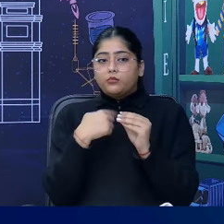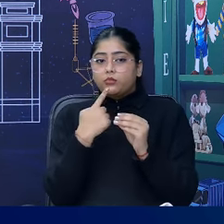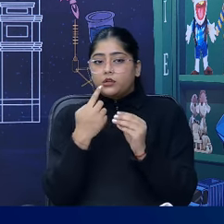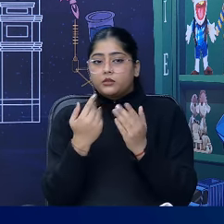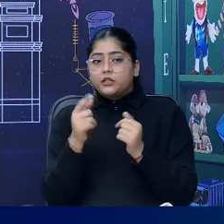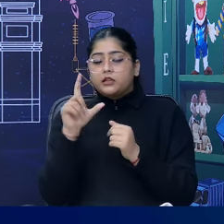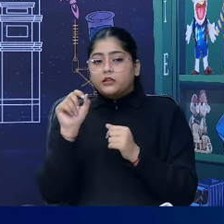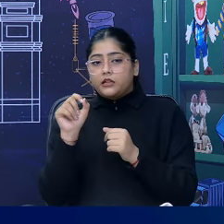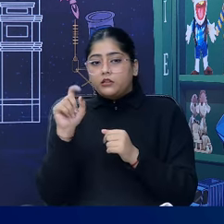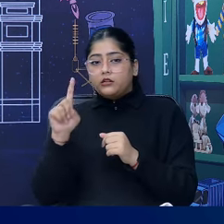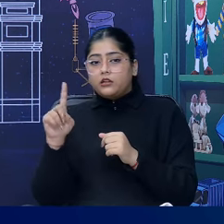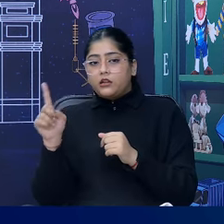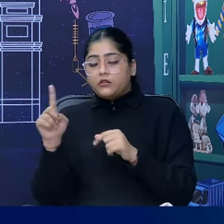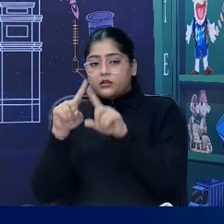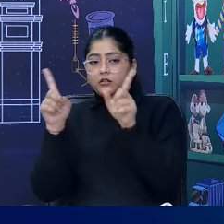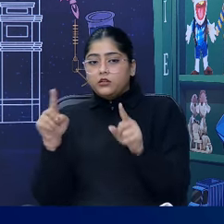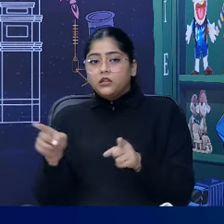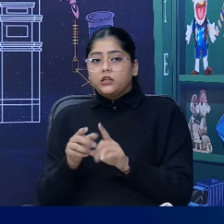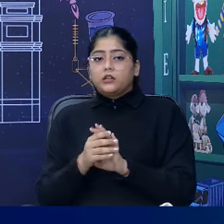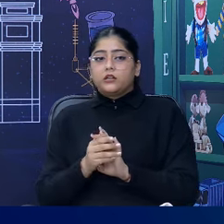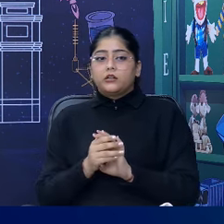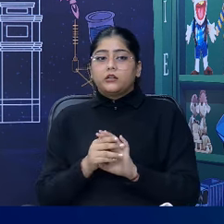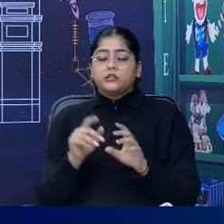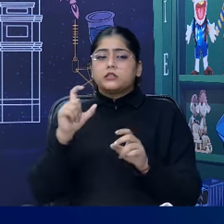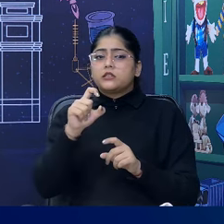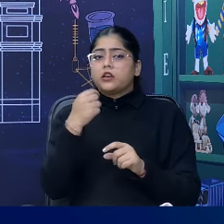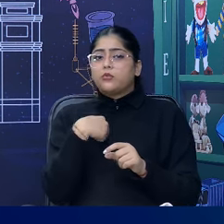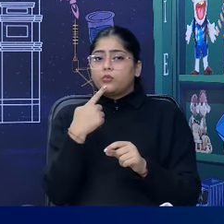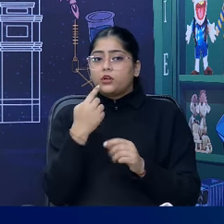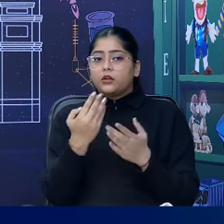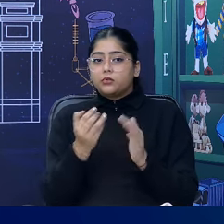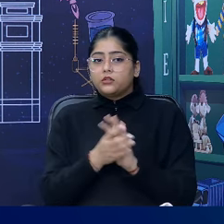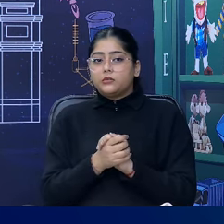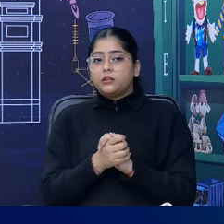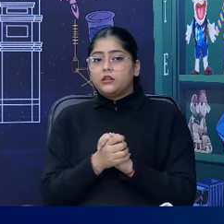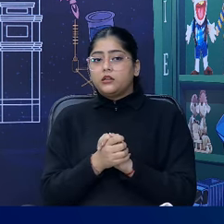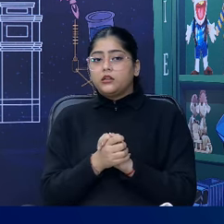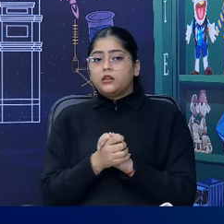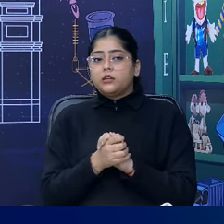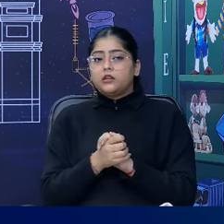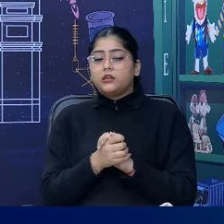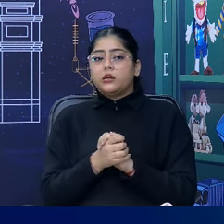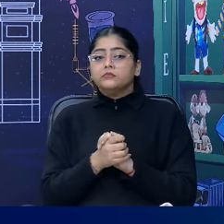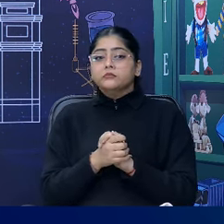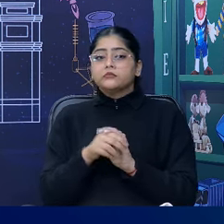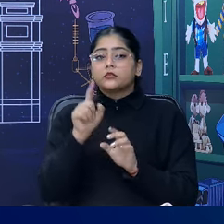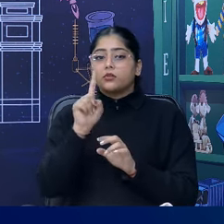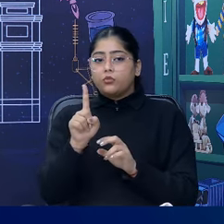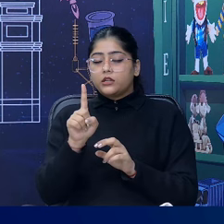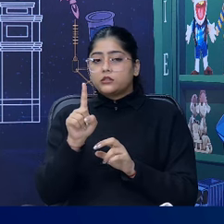10, 11 and C you can say it is